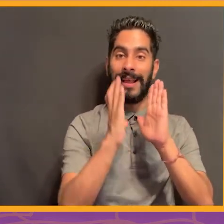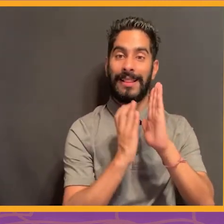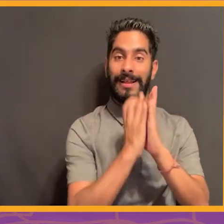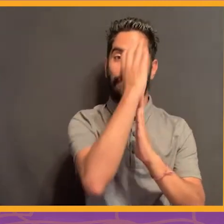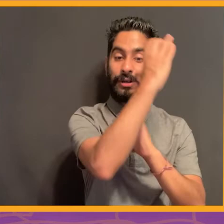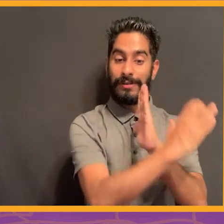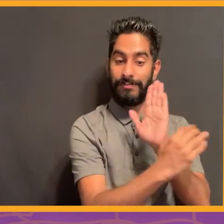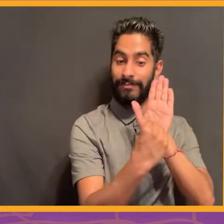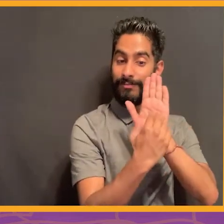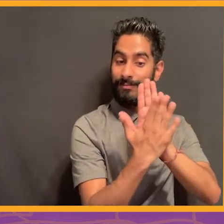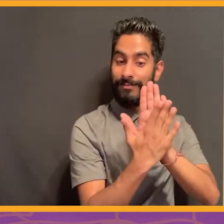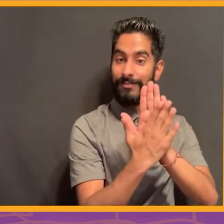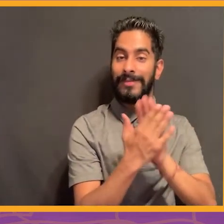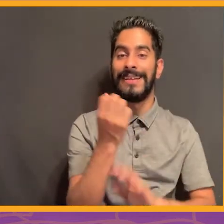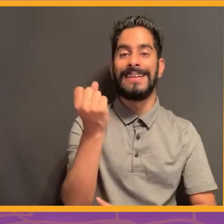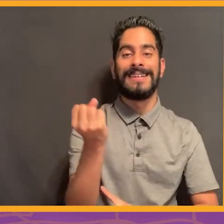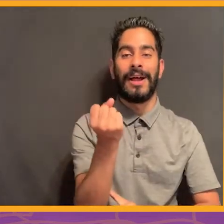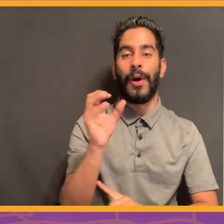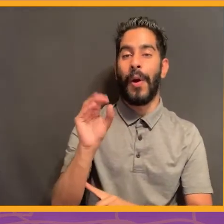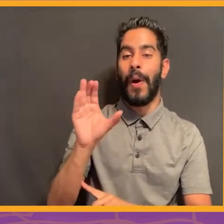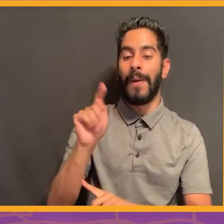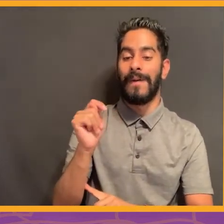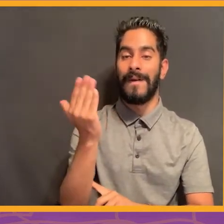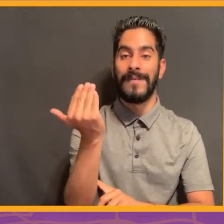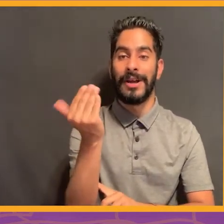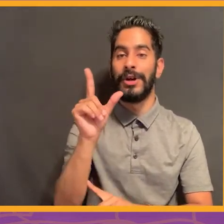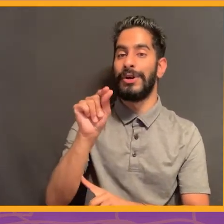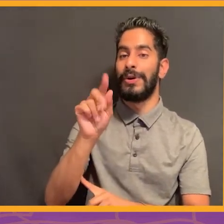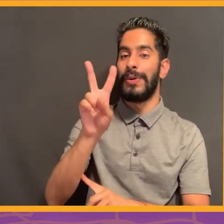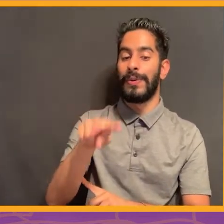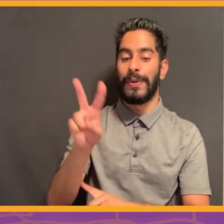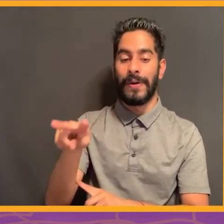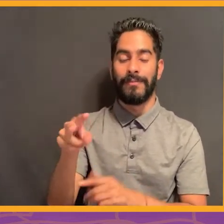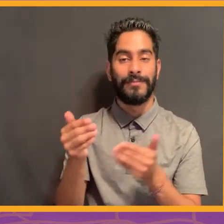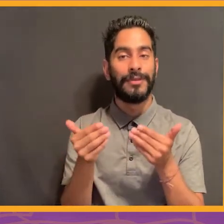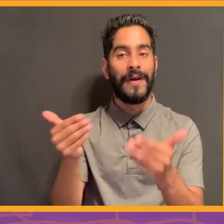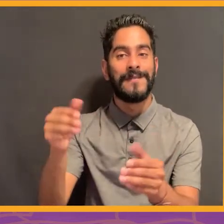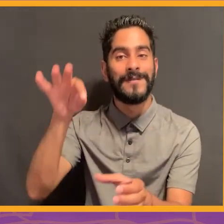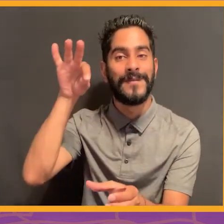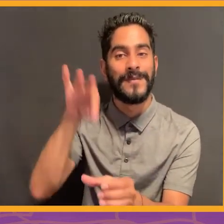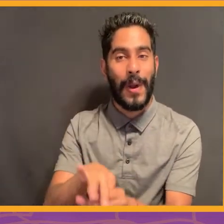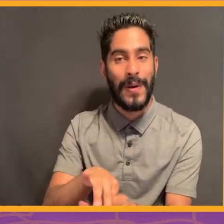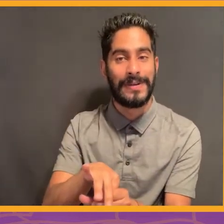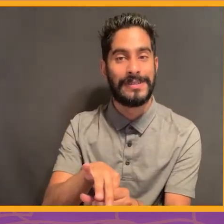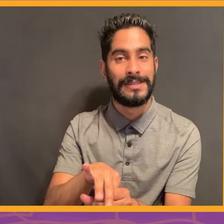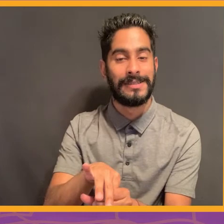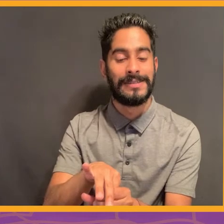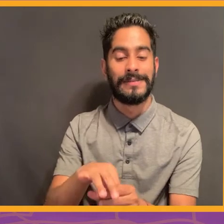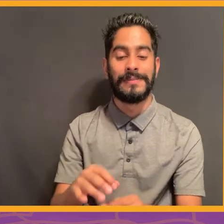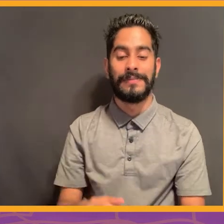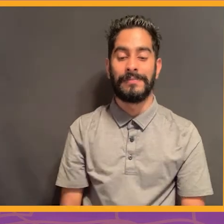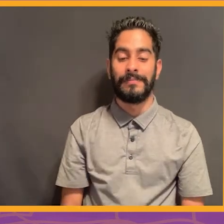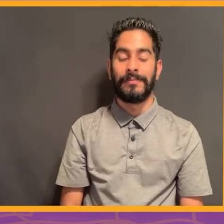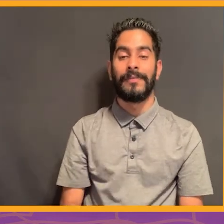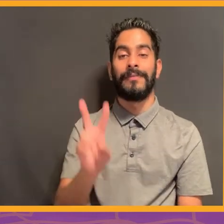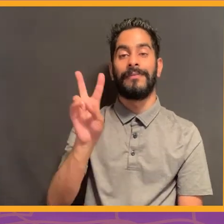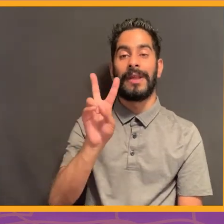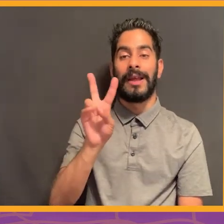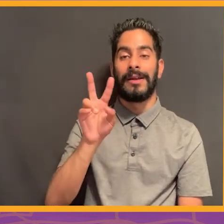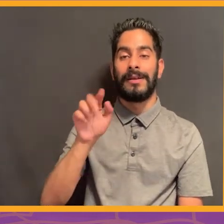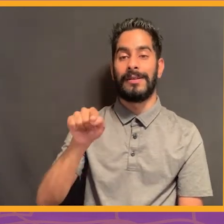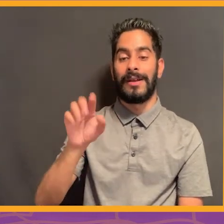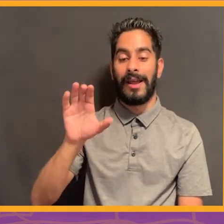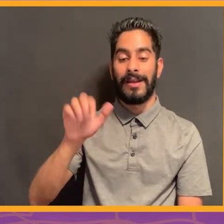Please mark your calendar and save the date to vote on Saturday, October 15th, 2022. For more